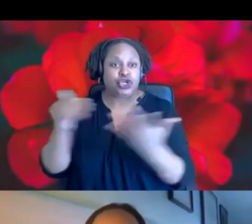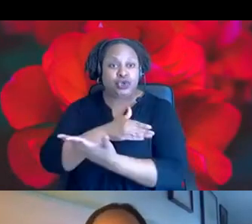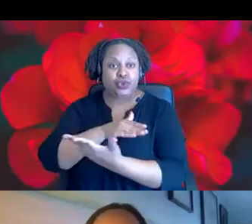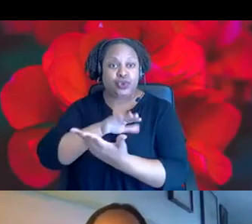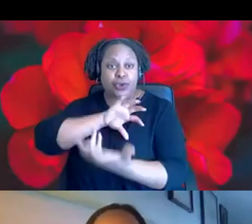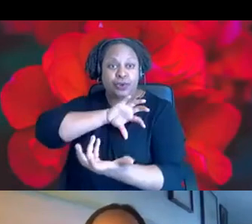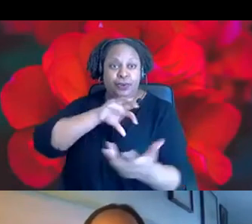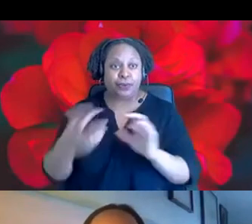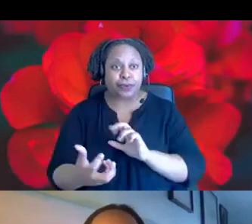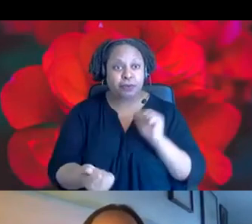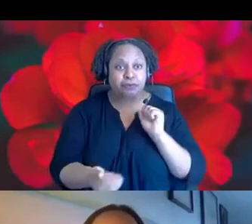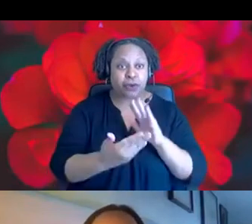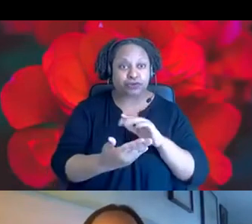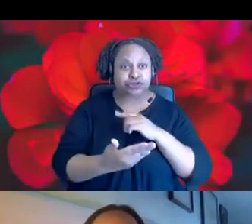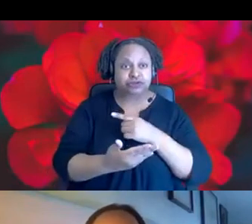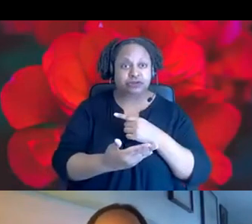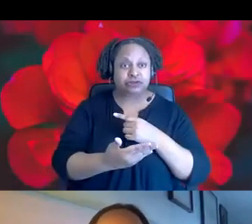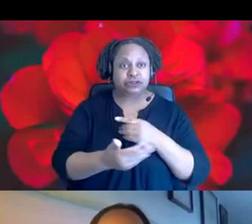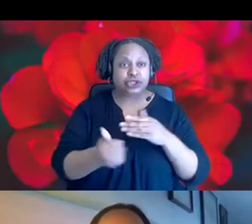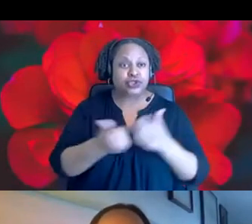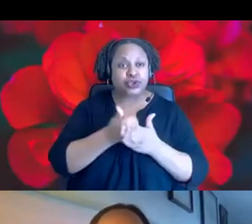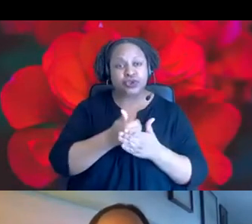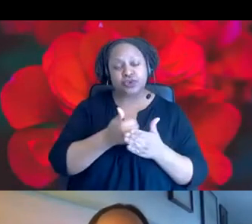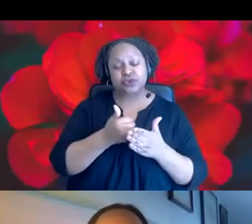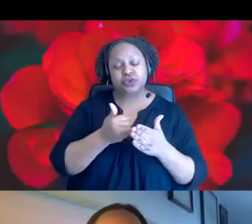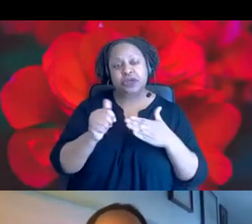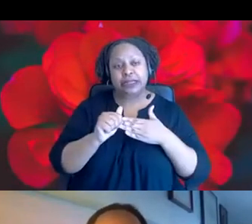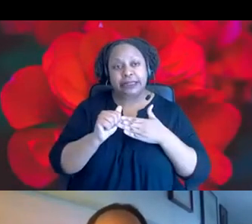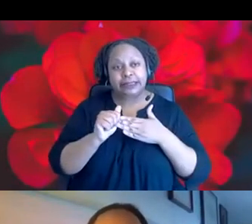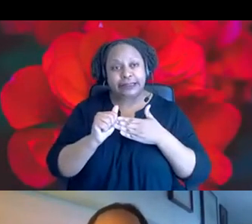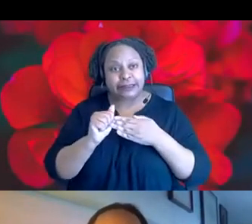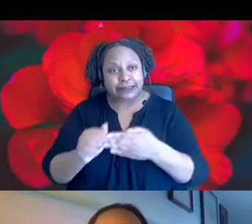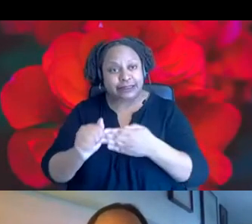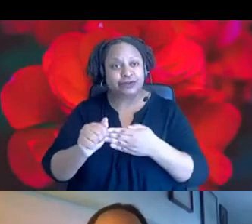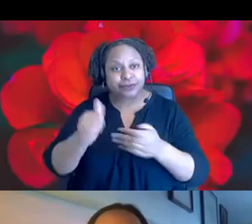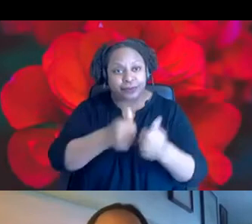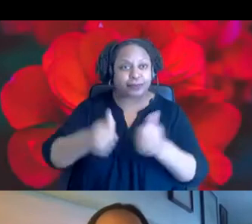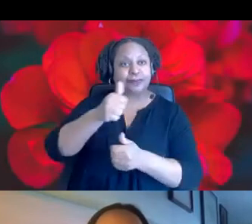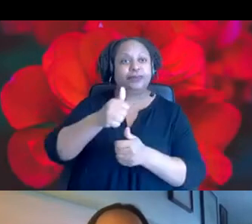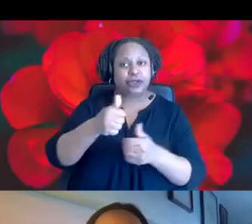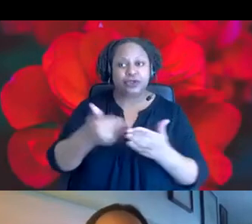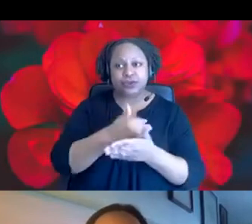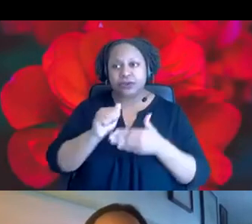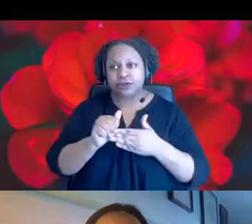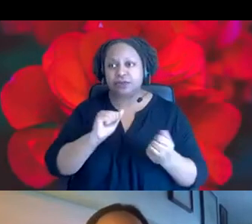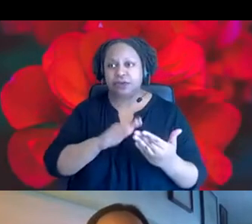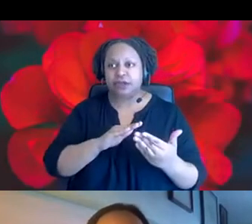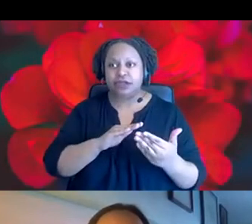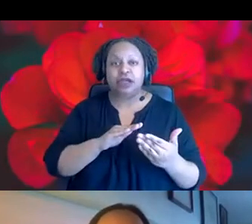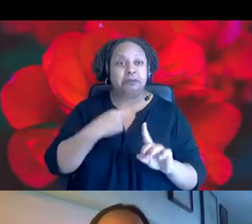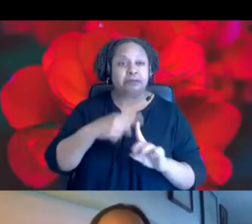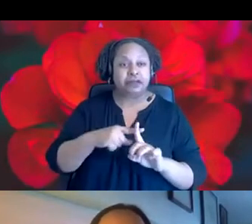we can lead differently and where that means hearing from everybody. It means for me also trying to pay everybody